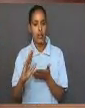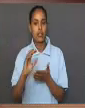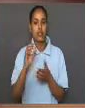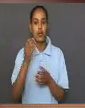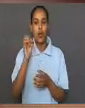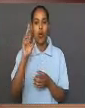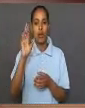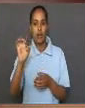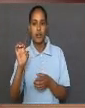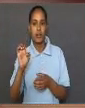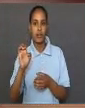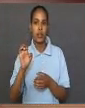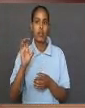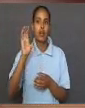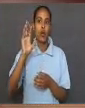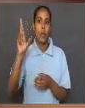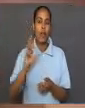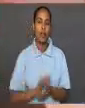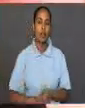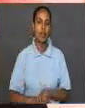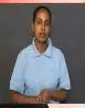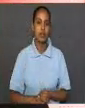the ore chromite.